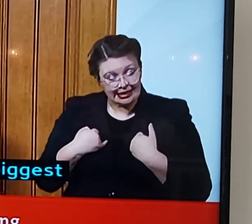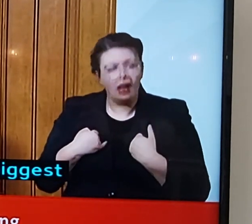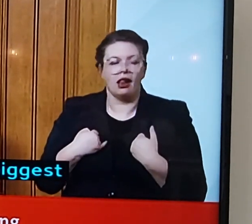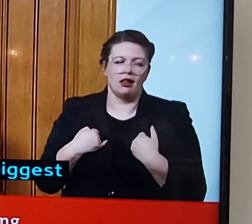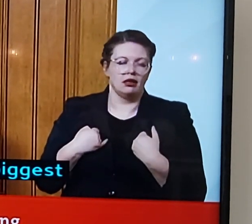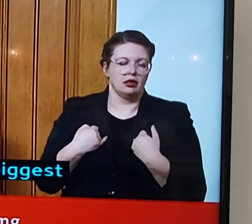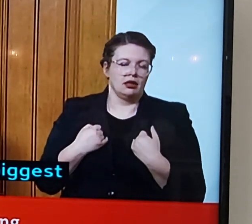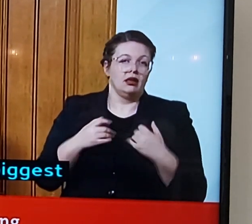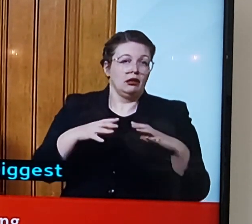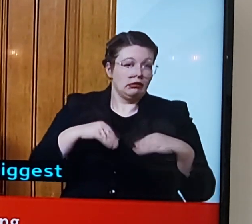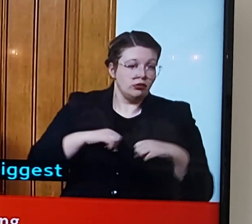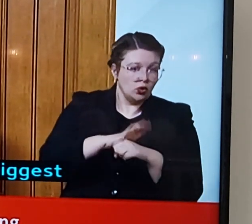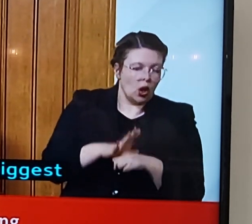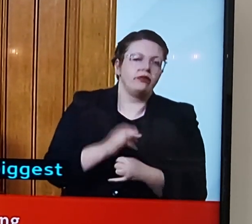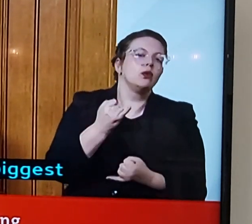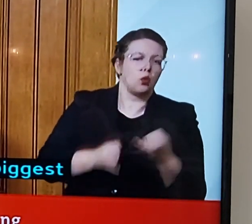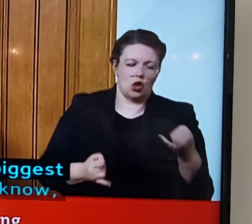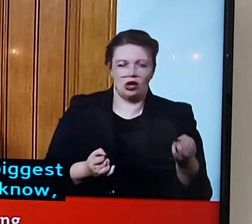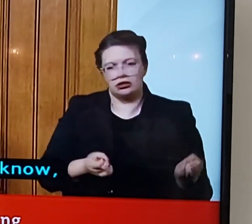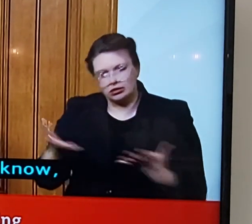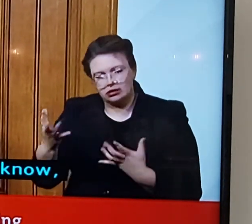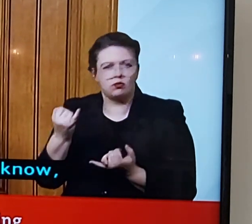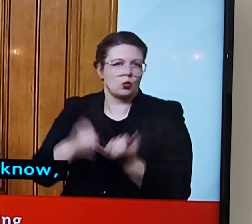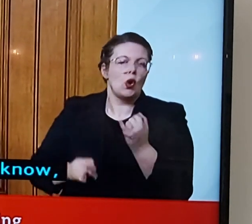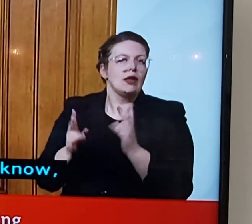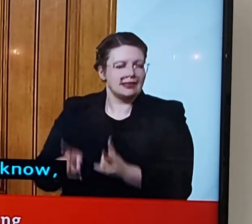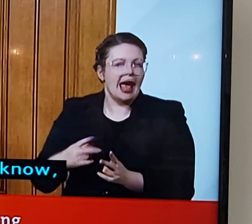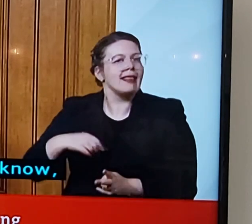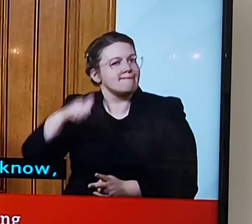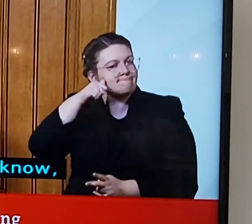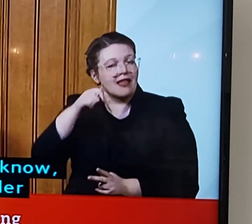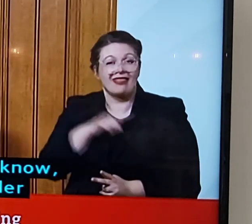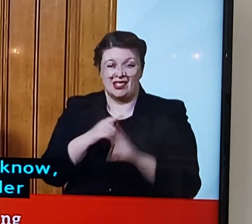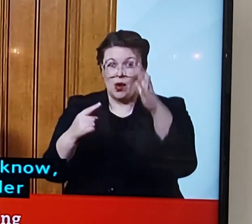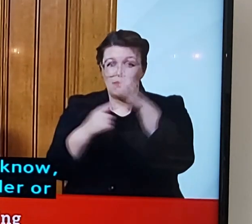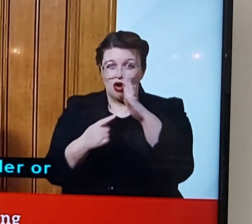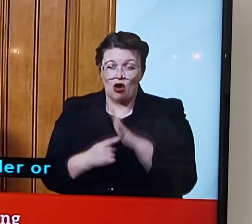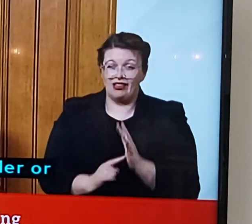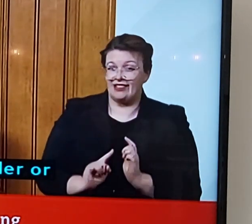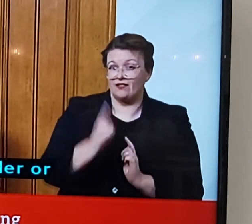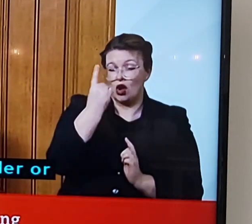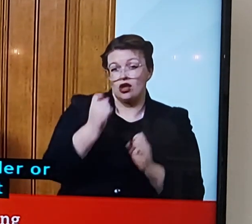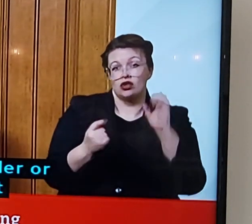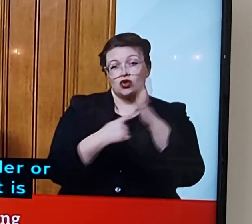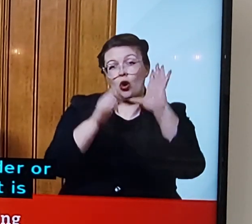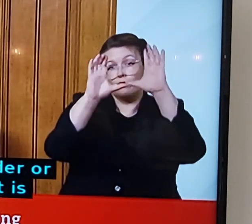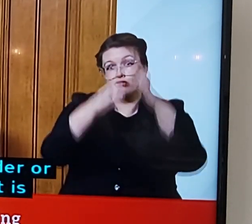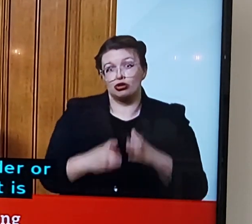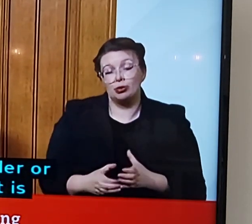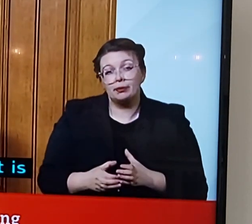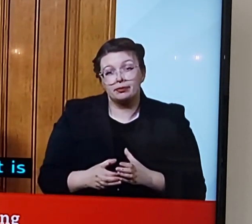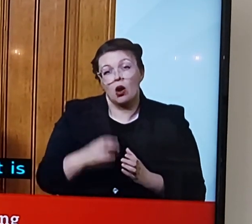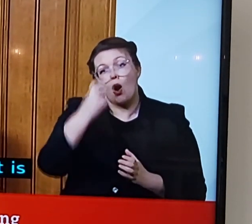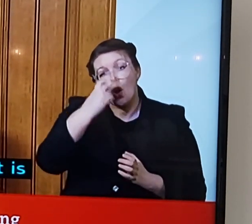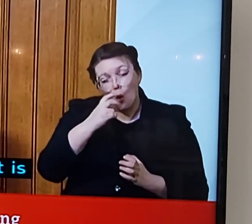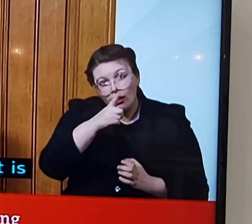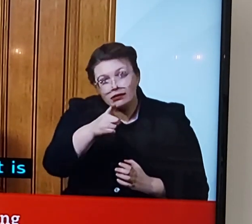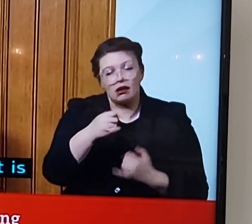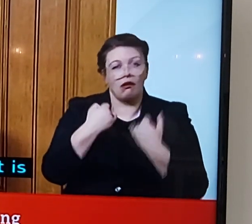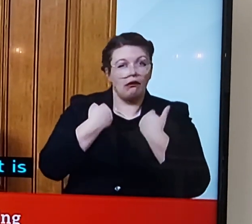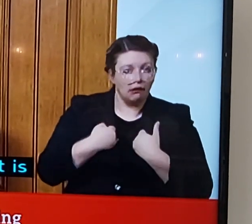were prioritised, and the JCVI prioritisation made that clear. And in terms of people who have sadly died